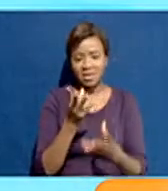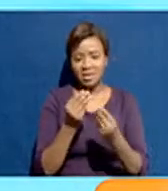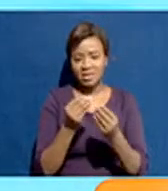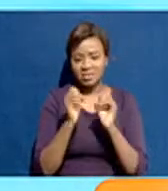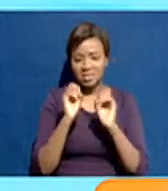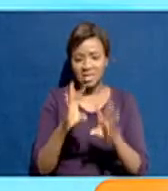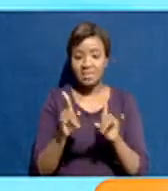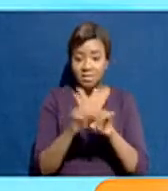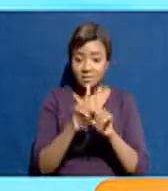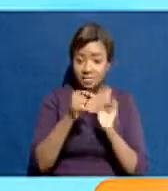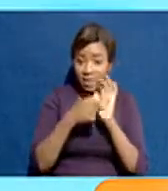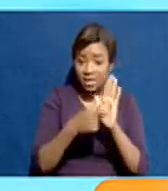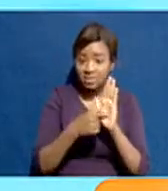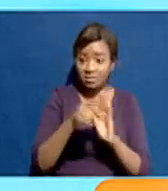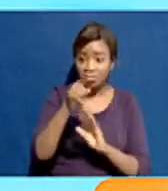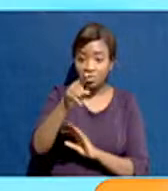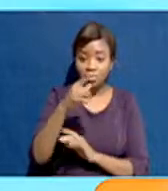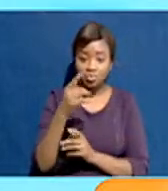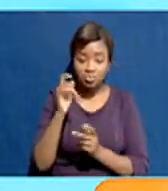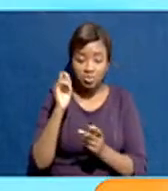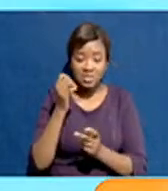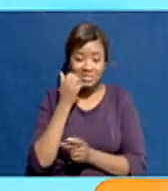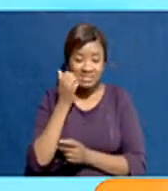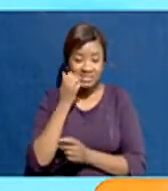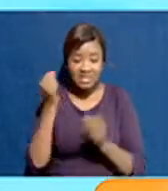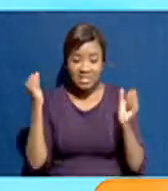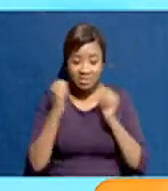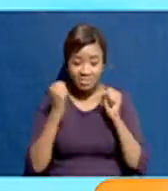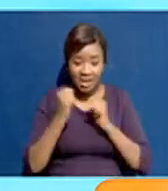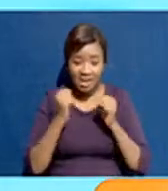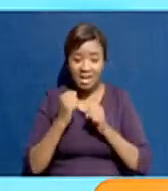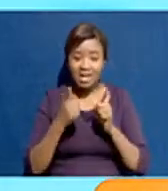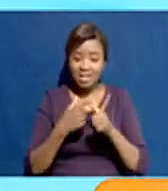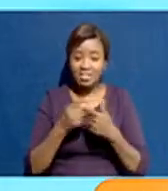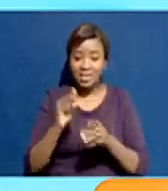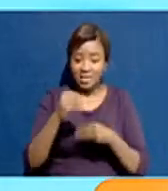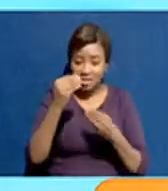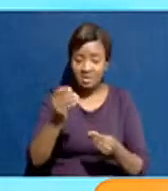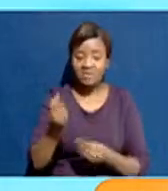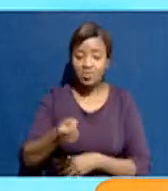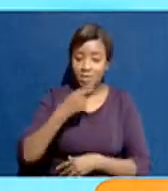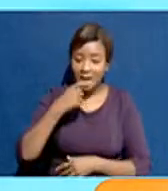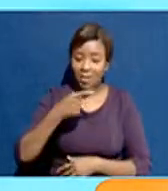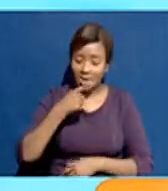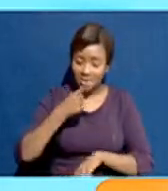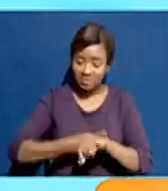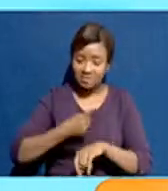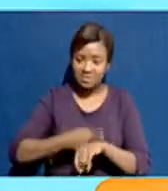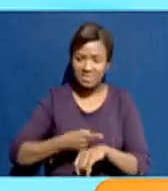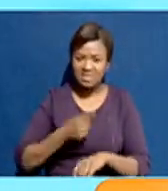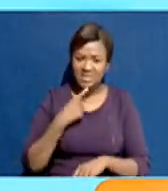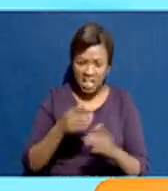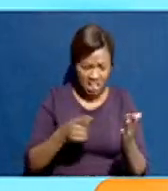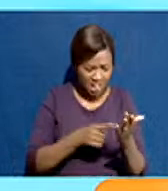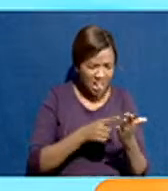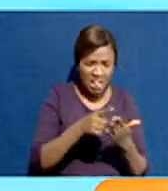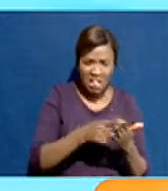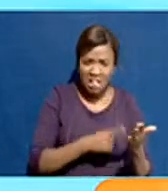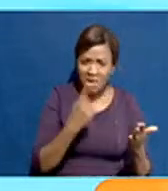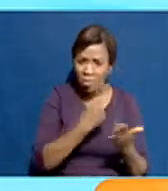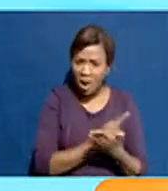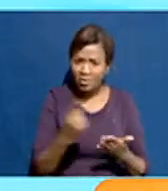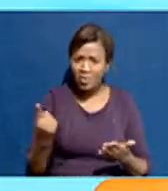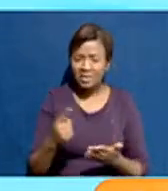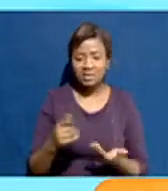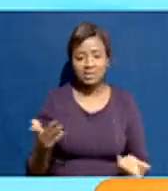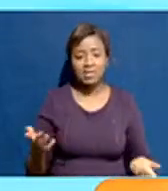when you are being tested for malaria, severe malaria, and this you appeal to take. You ask, will I take this for a whole week? Now